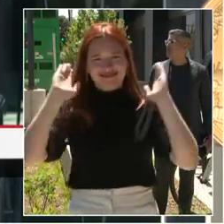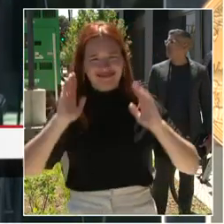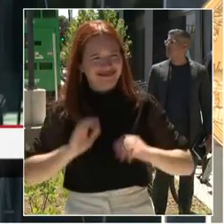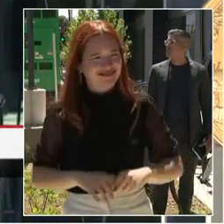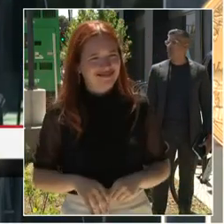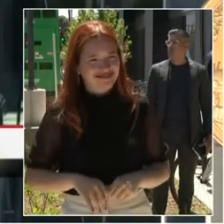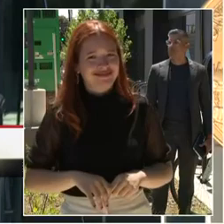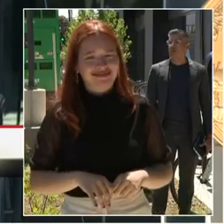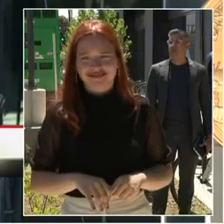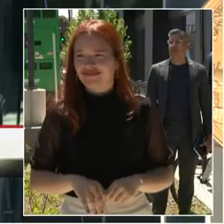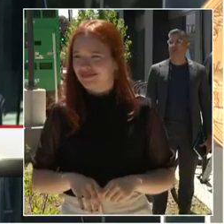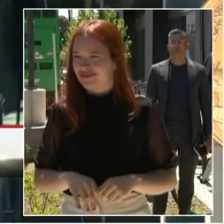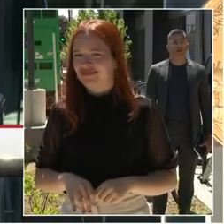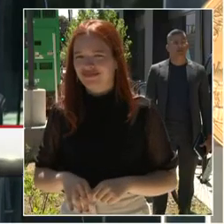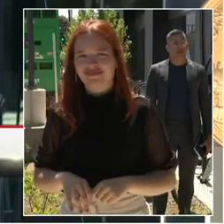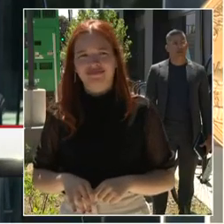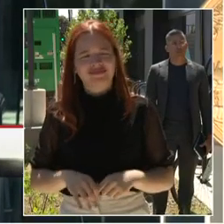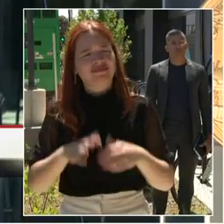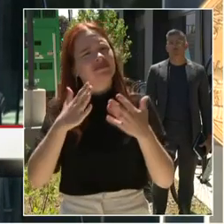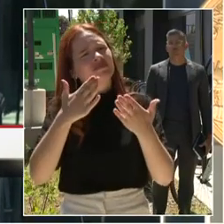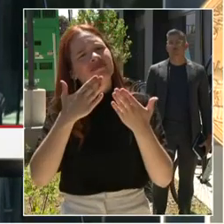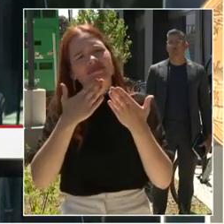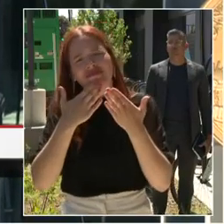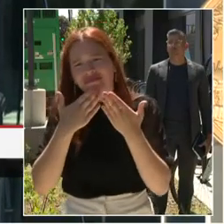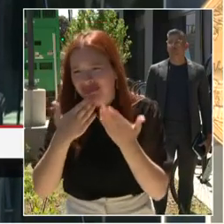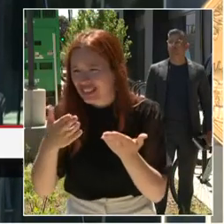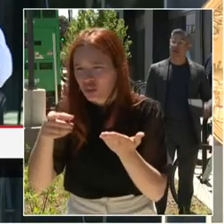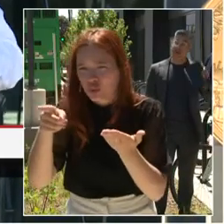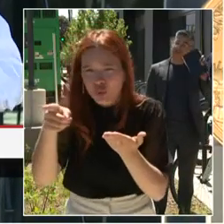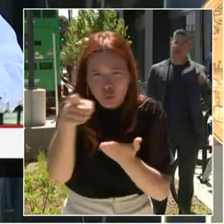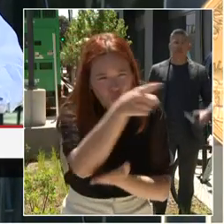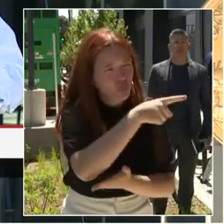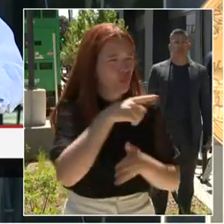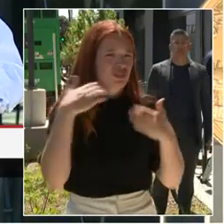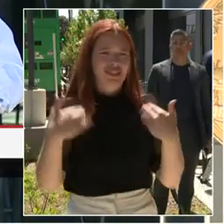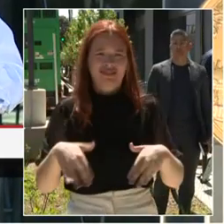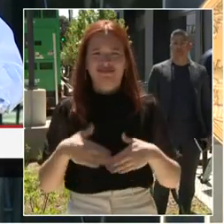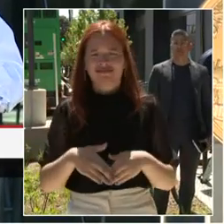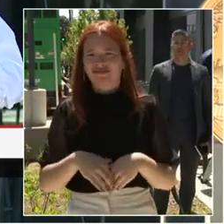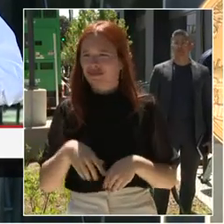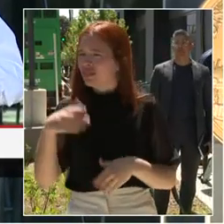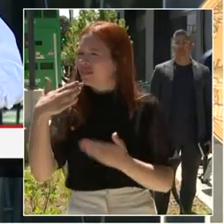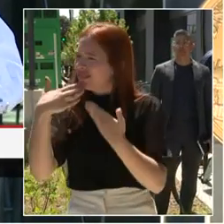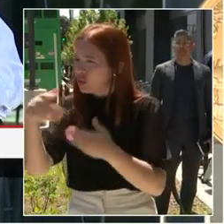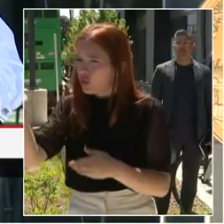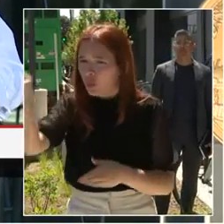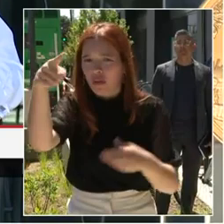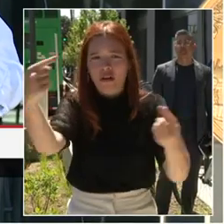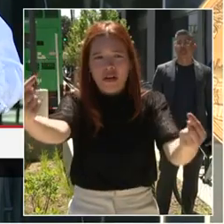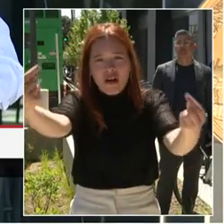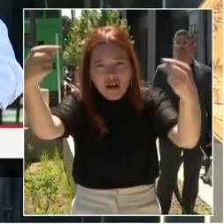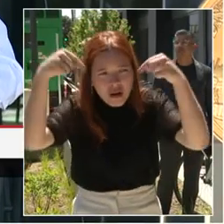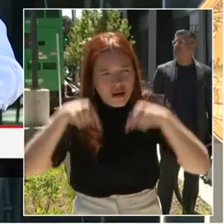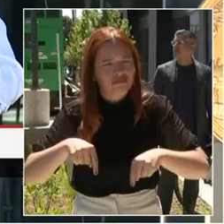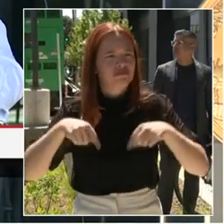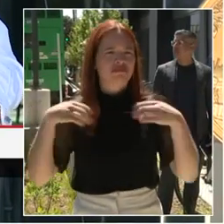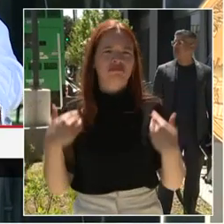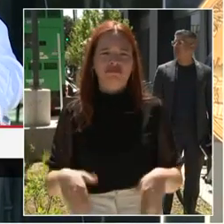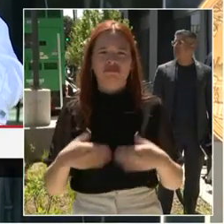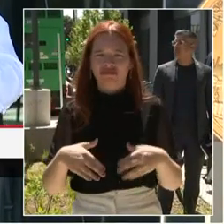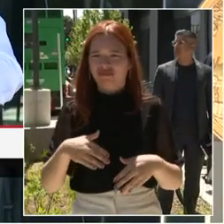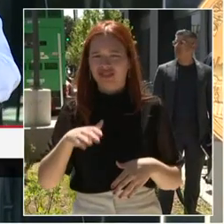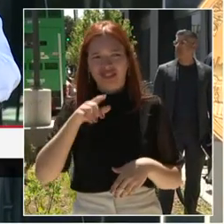I want to thank everyone for being in attendance. And for all that you did, you've